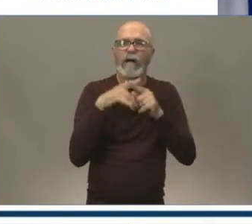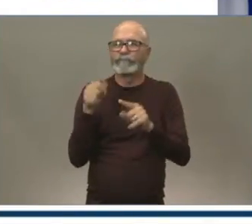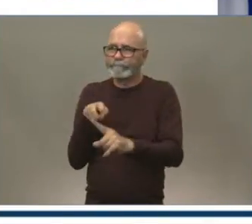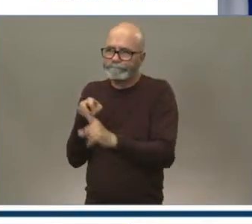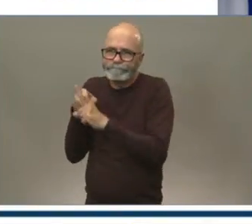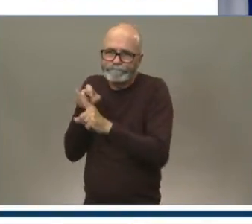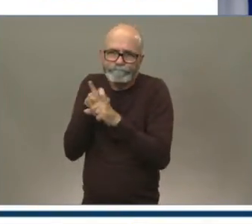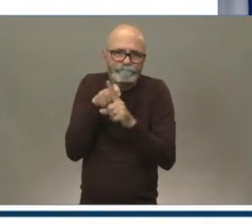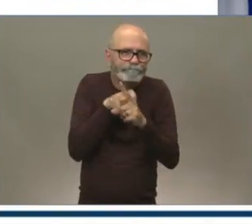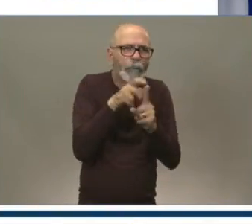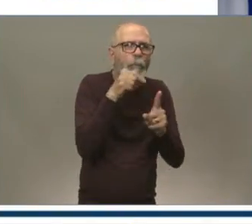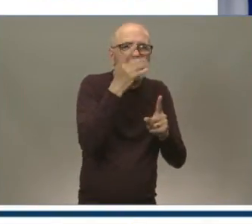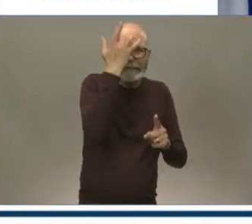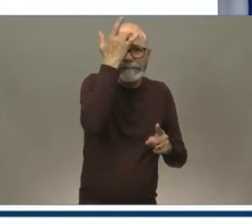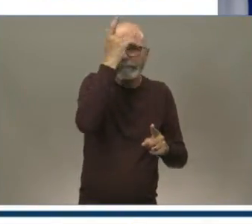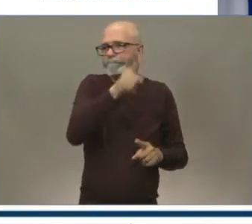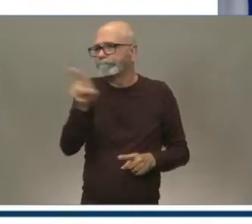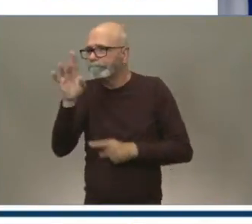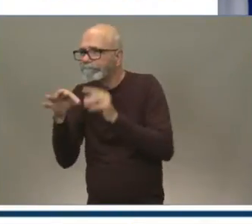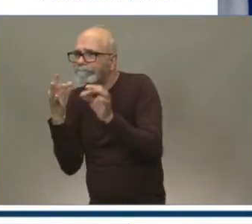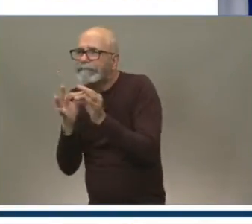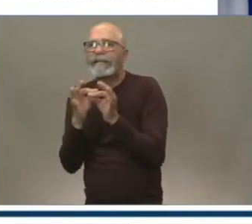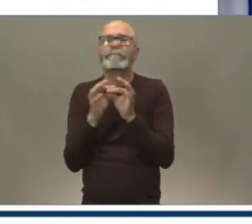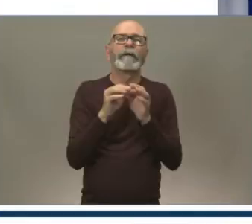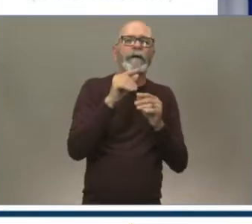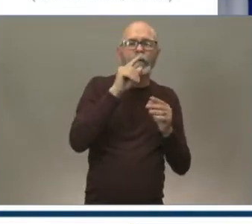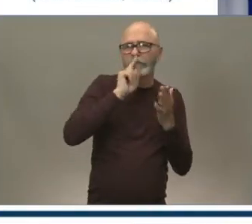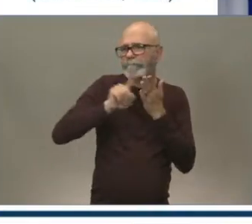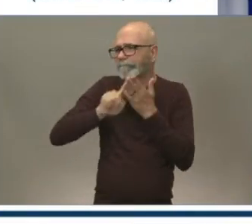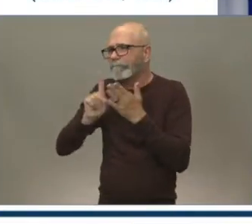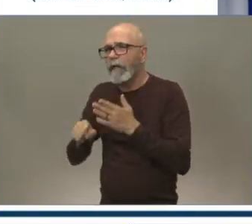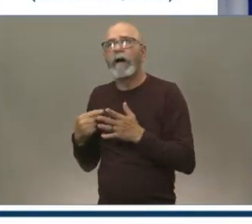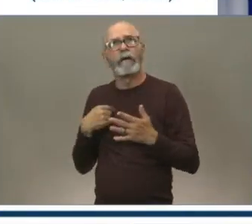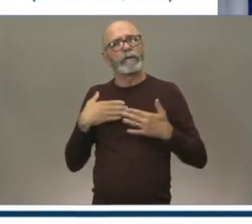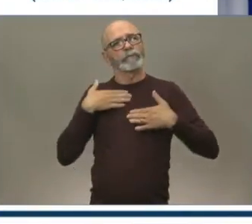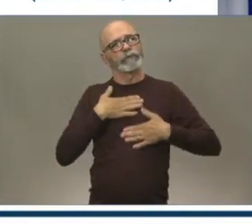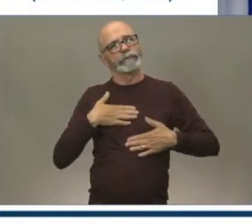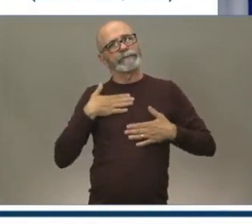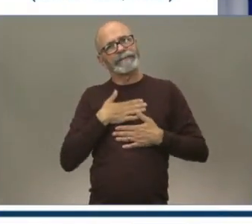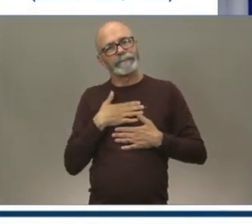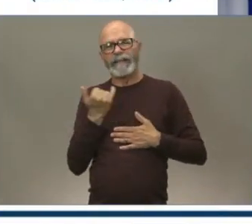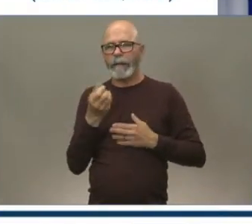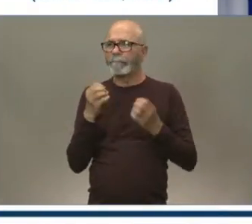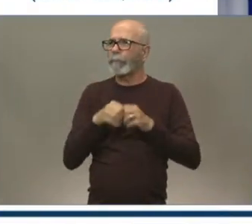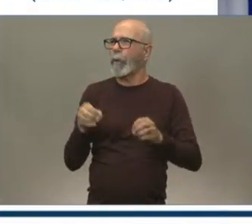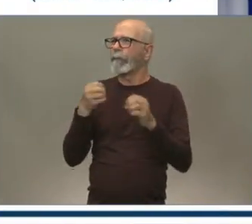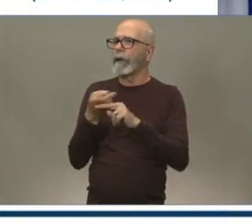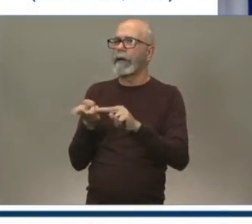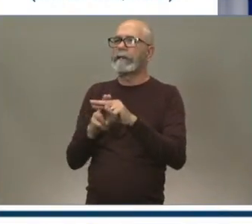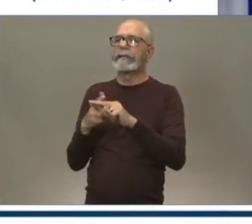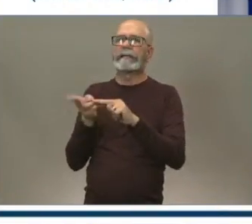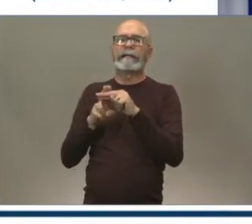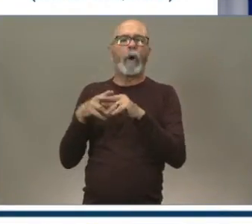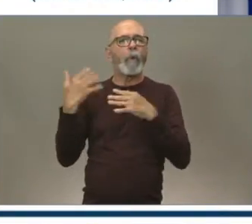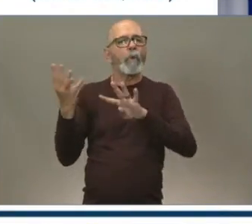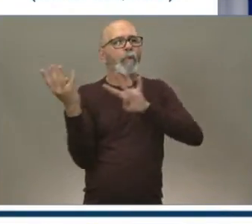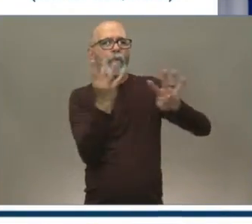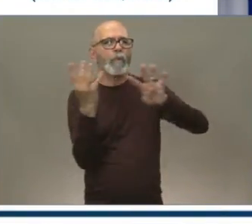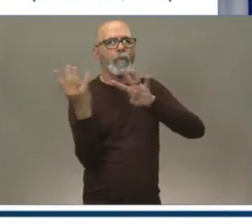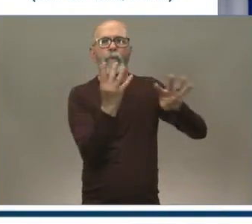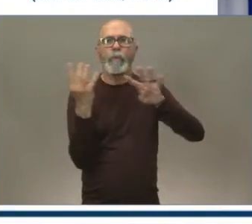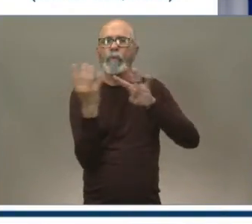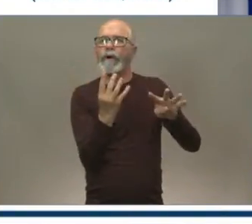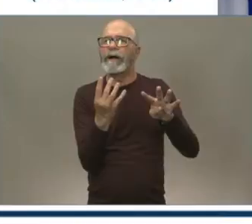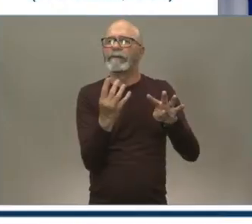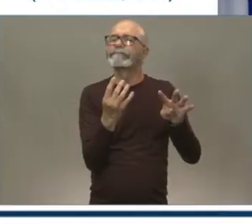your testing, and we can track the contacts. We're actively increasing testing capacity, and we'll look at more opportunities to expand testing